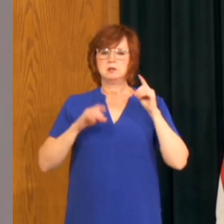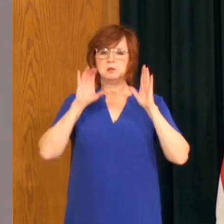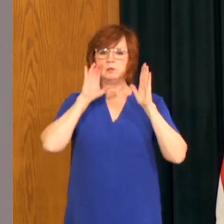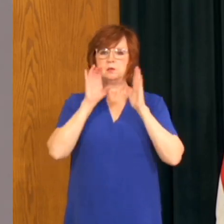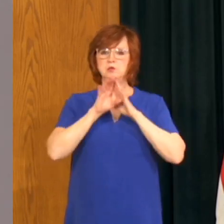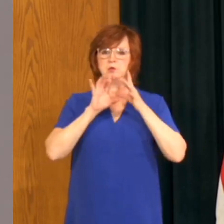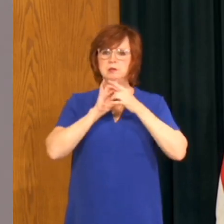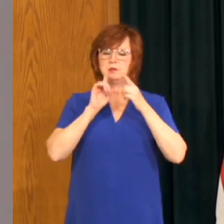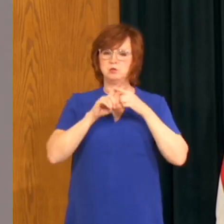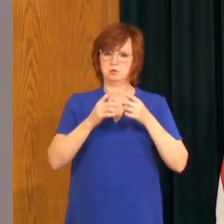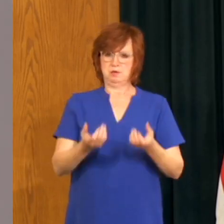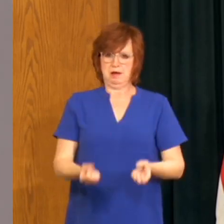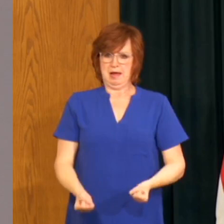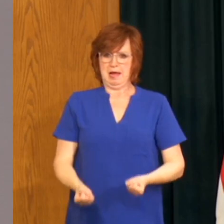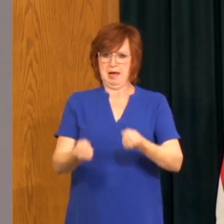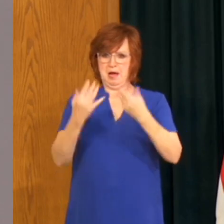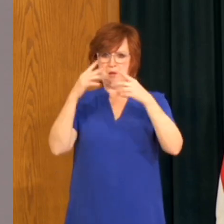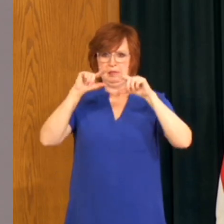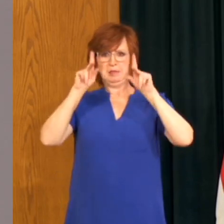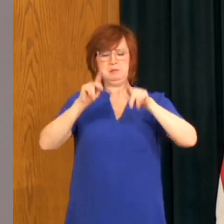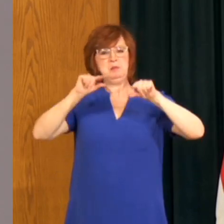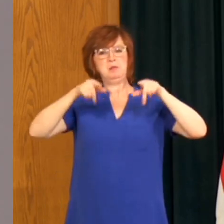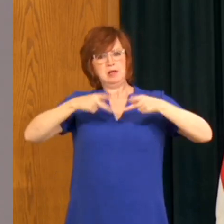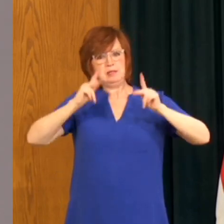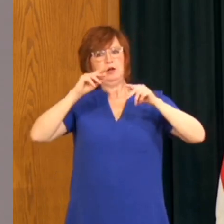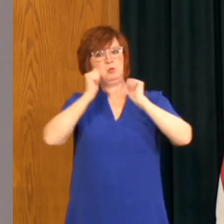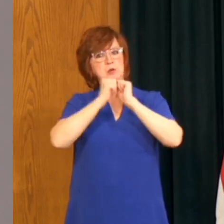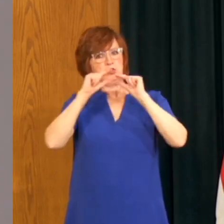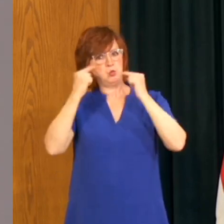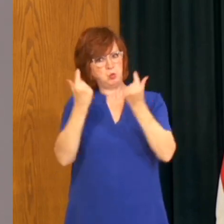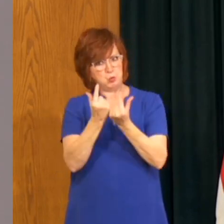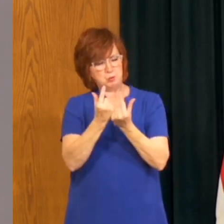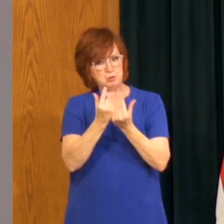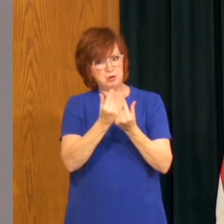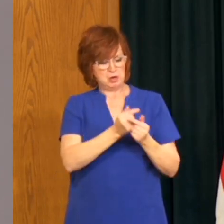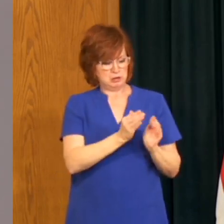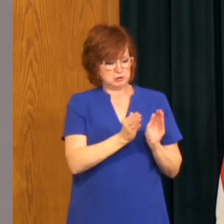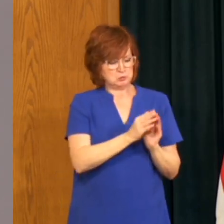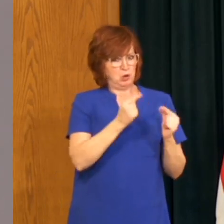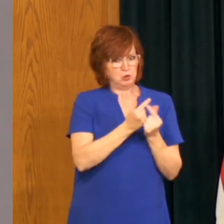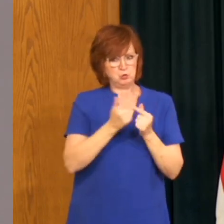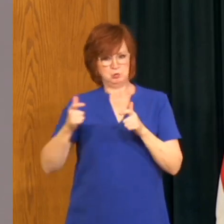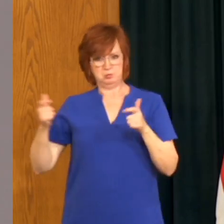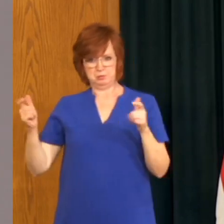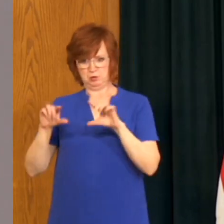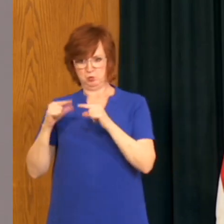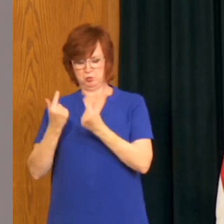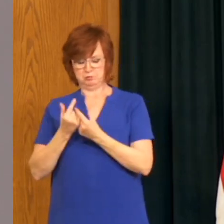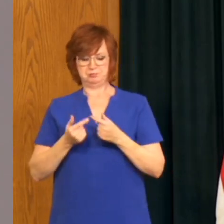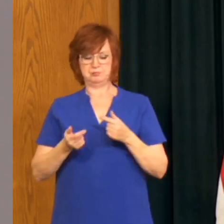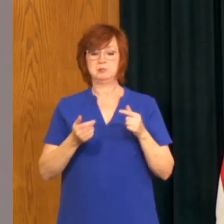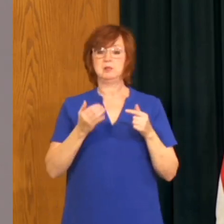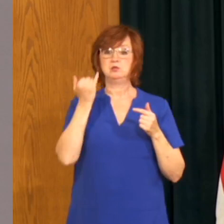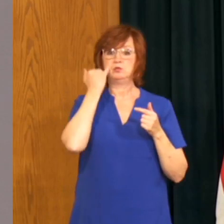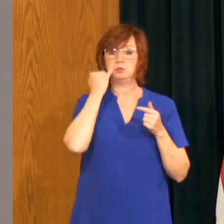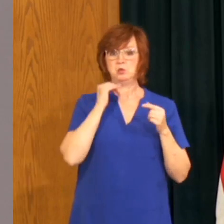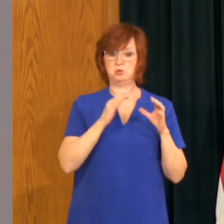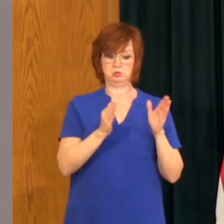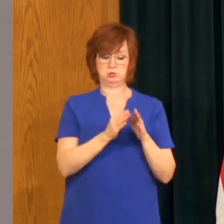lot of modeling, a lot of mathematical modeling has shown two things. If your gathering number is